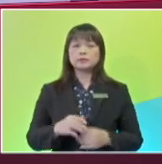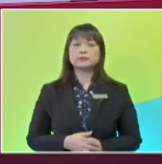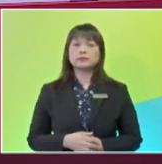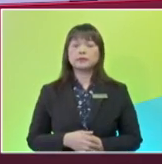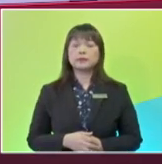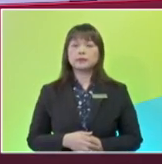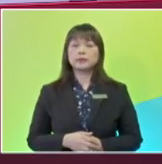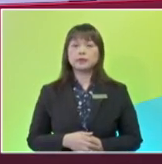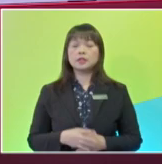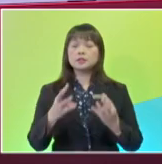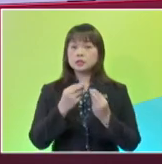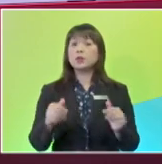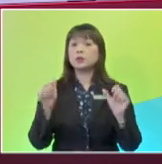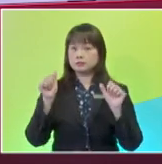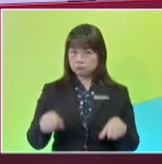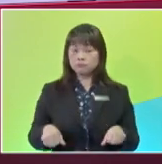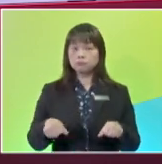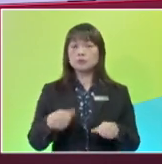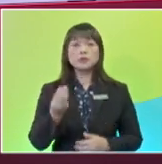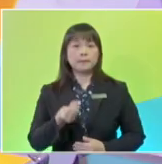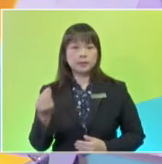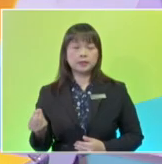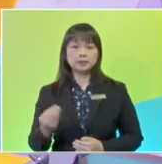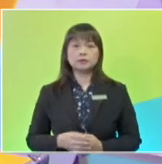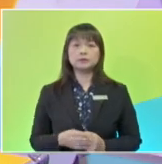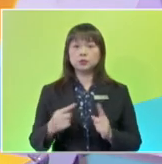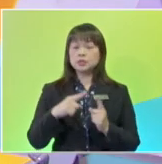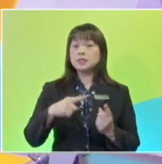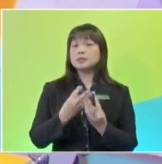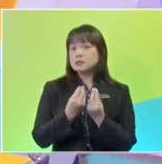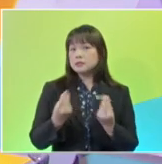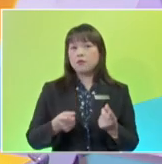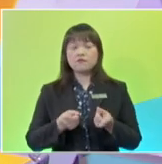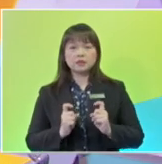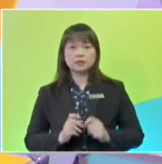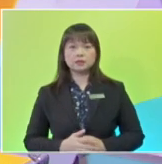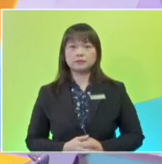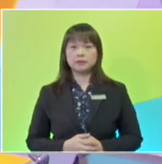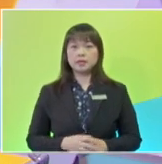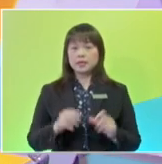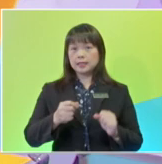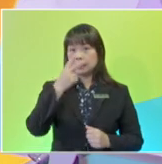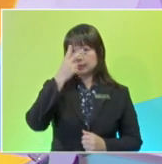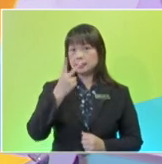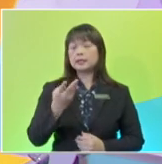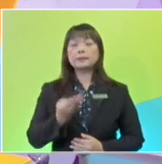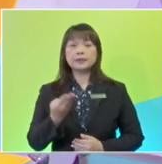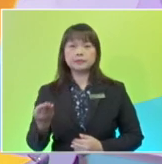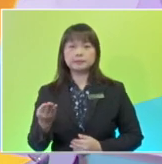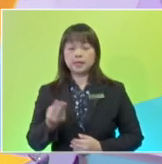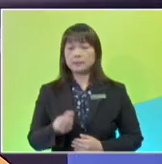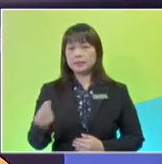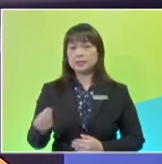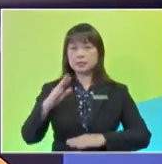Ah, okay. Okay, so in front of us here, we can see three different containers, three sets of containers. So we have the red